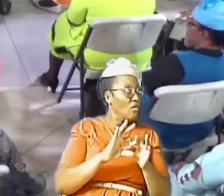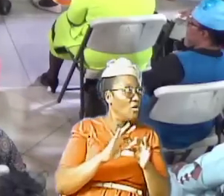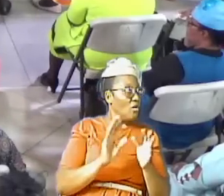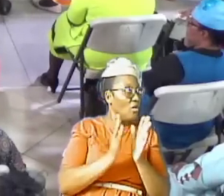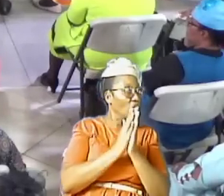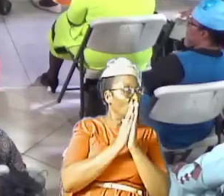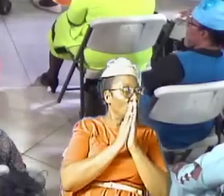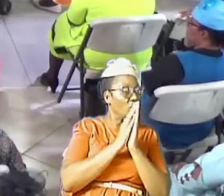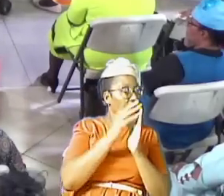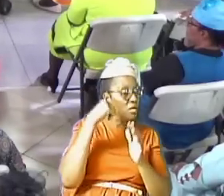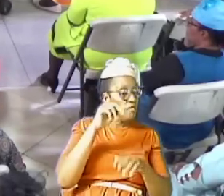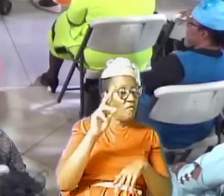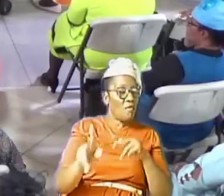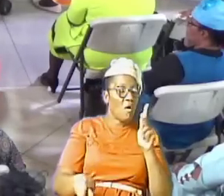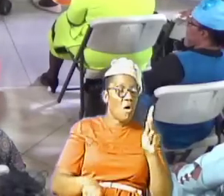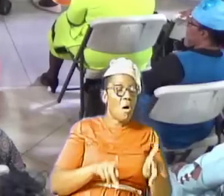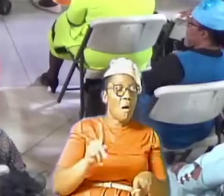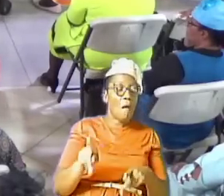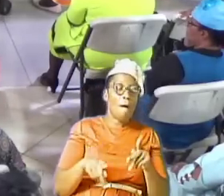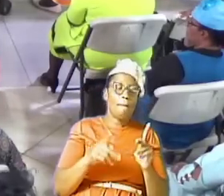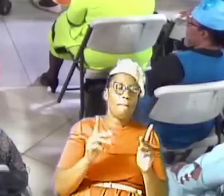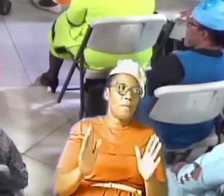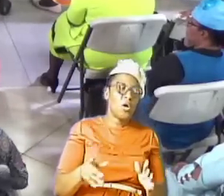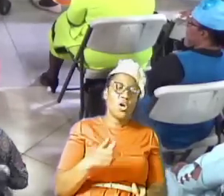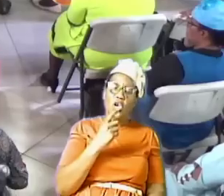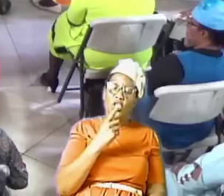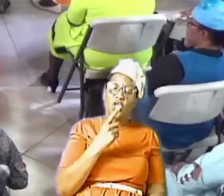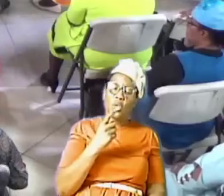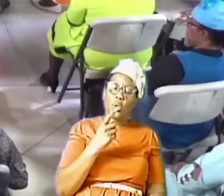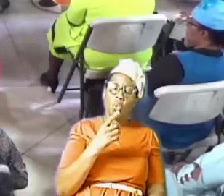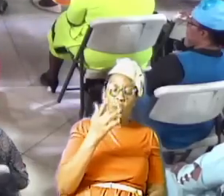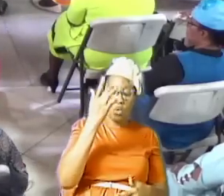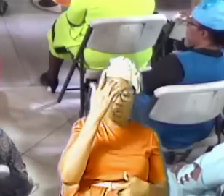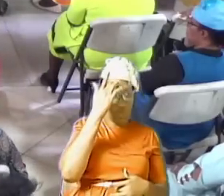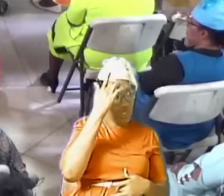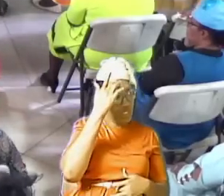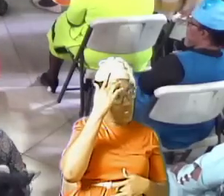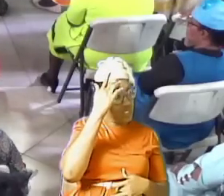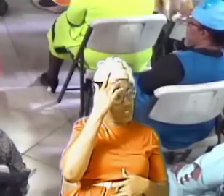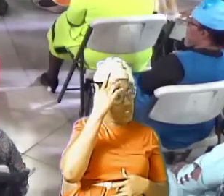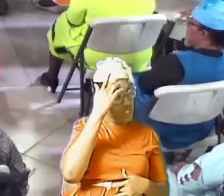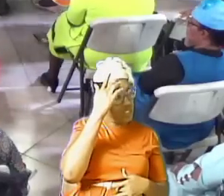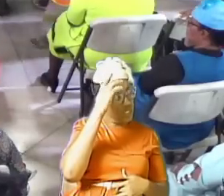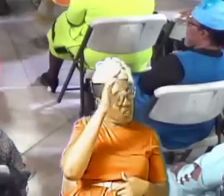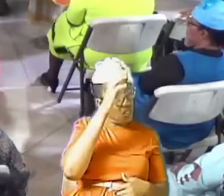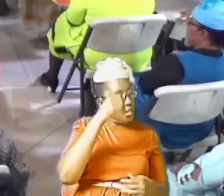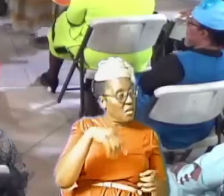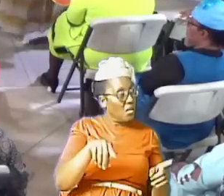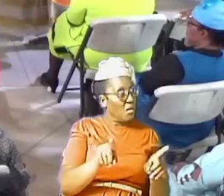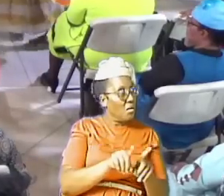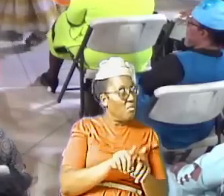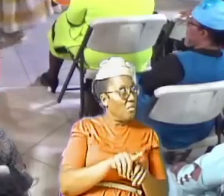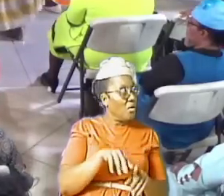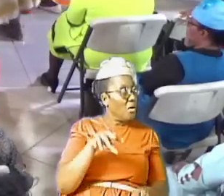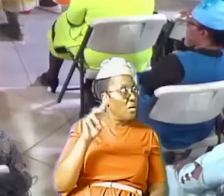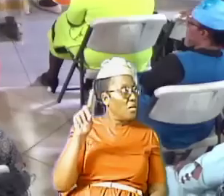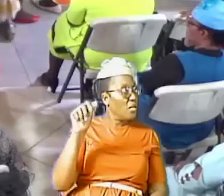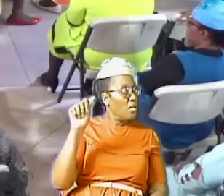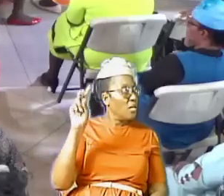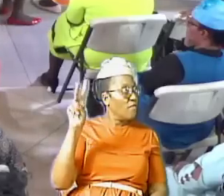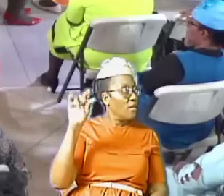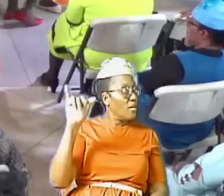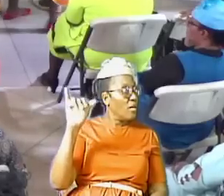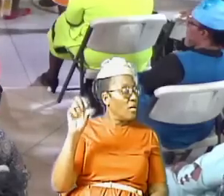be praying for these people. Come, Brother Henry, come join us up here. I was just going to call you, Brother Davis, to just join us up here. But